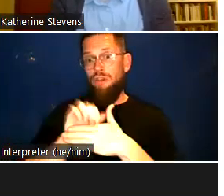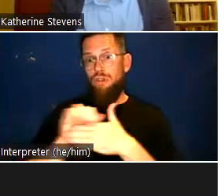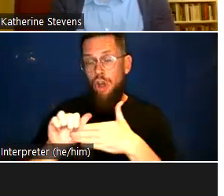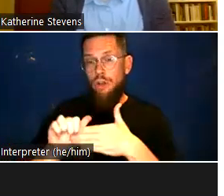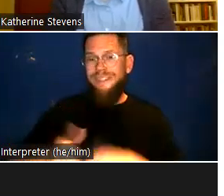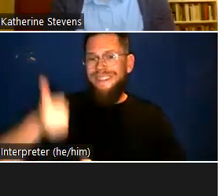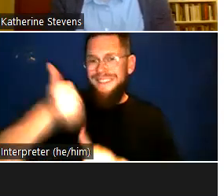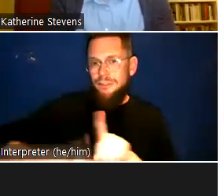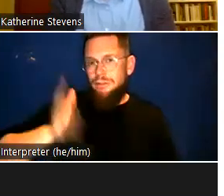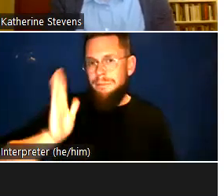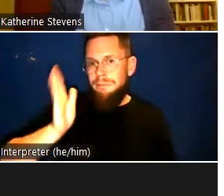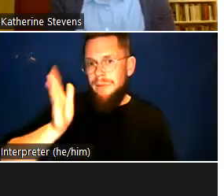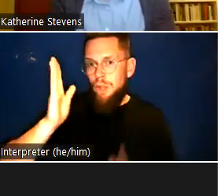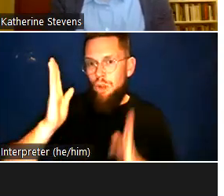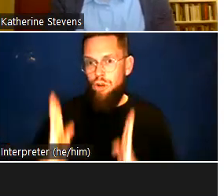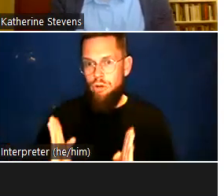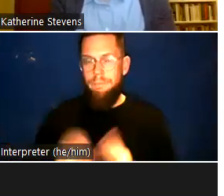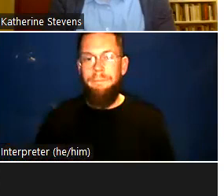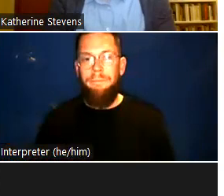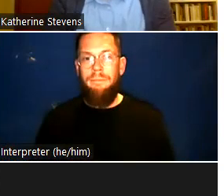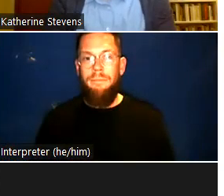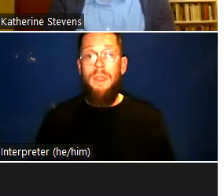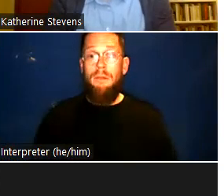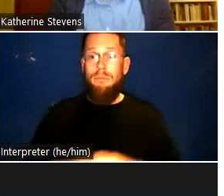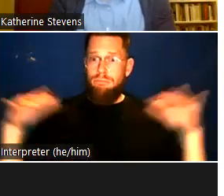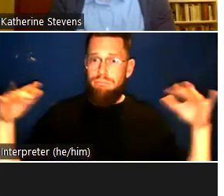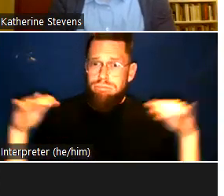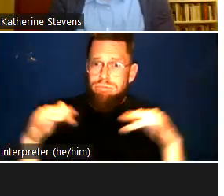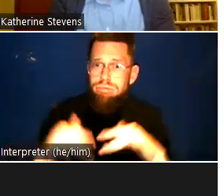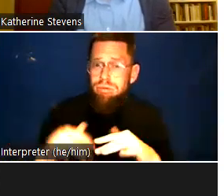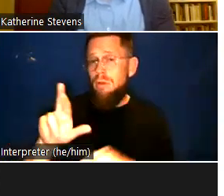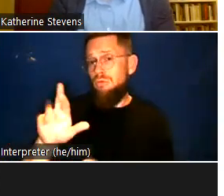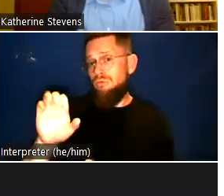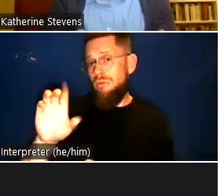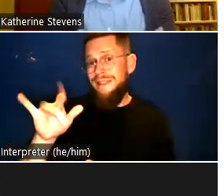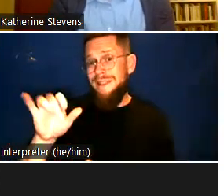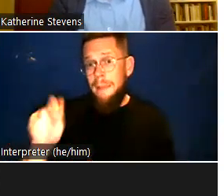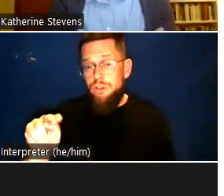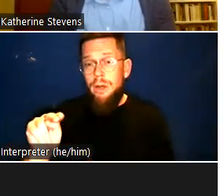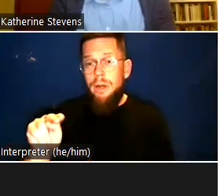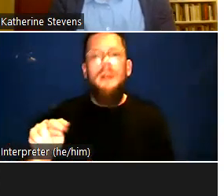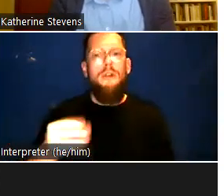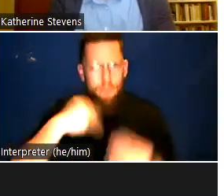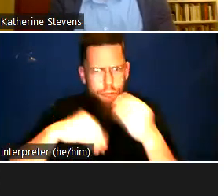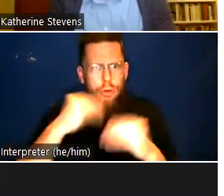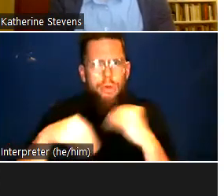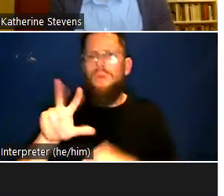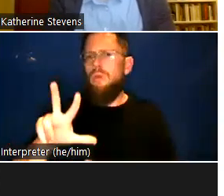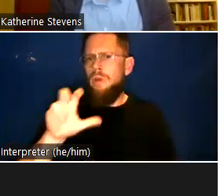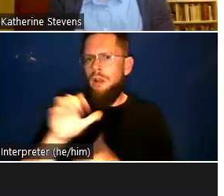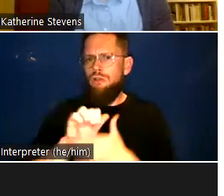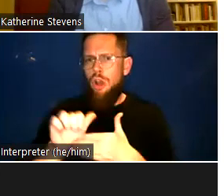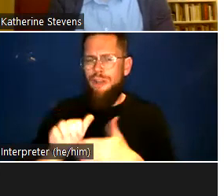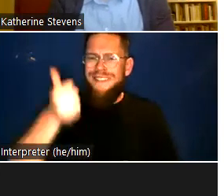event. For receptions, we fund food costs at $300 per project. We make